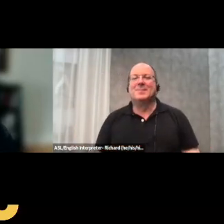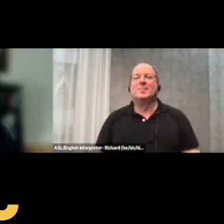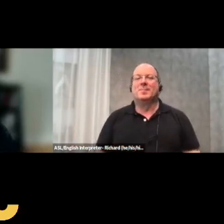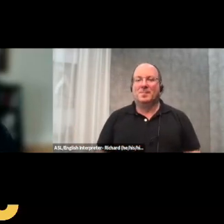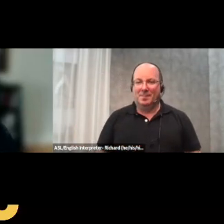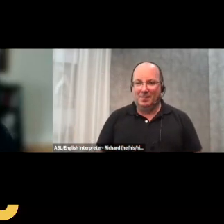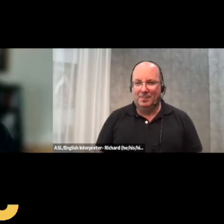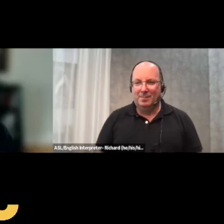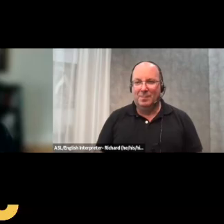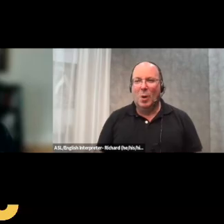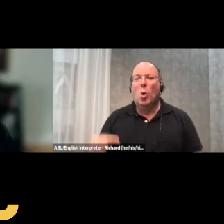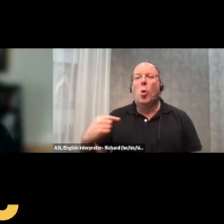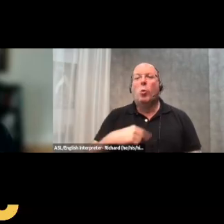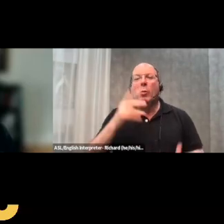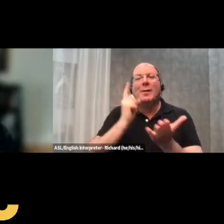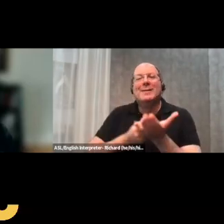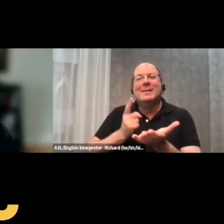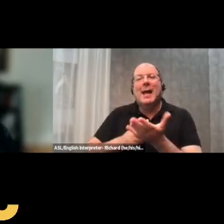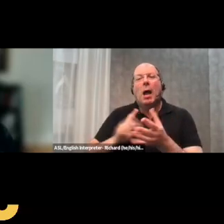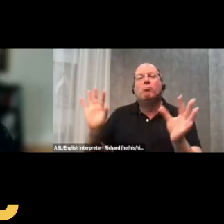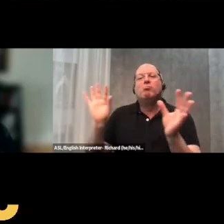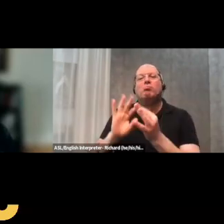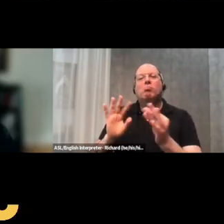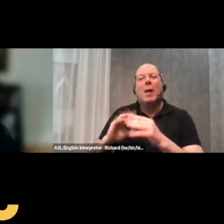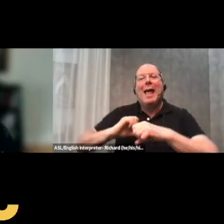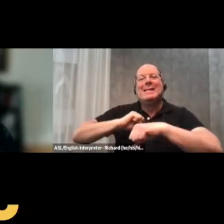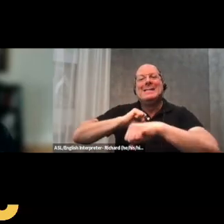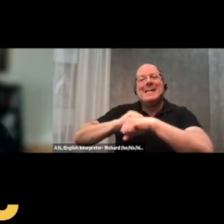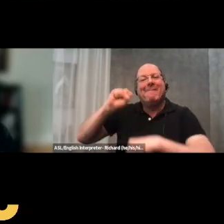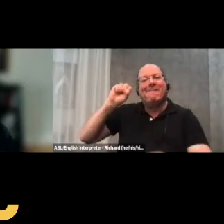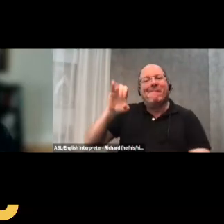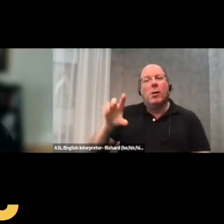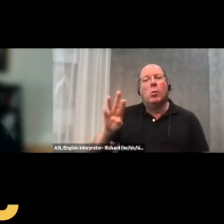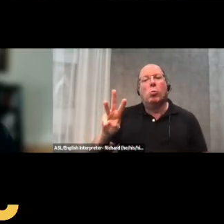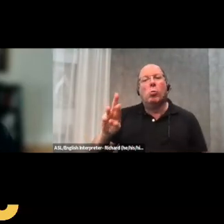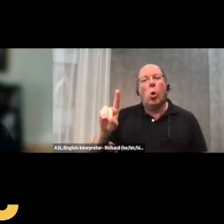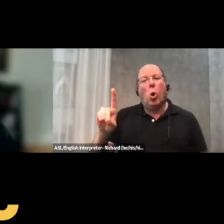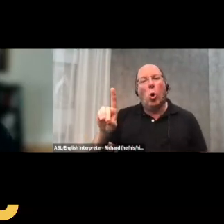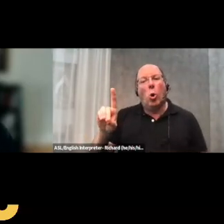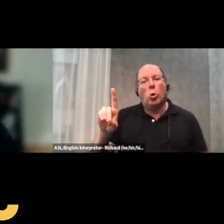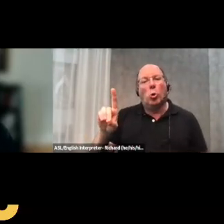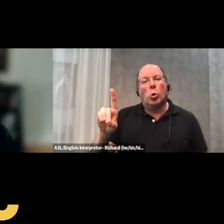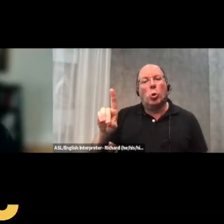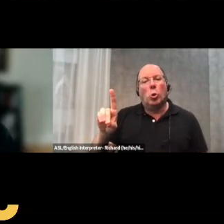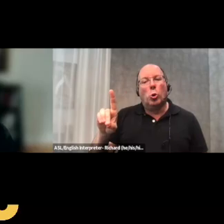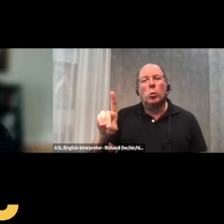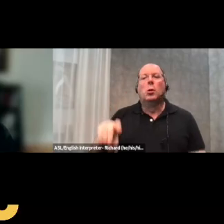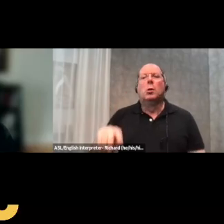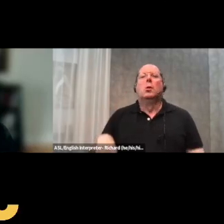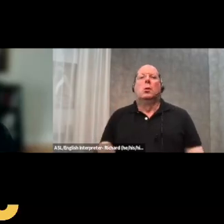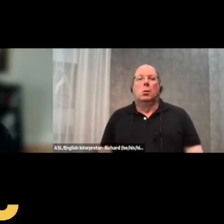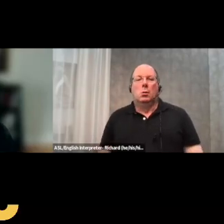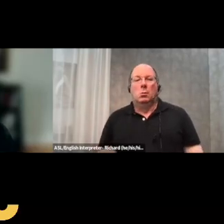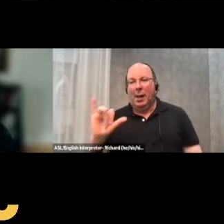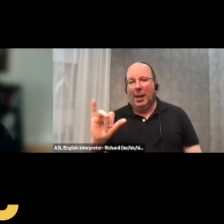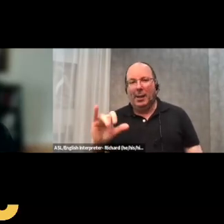So I will talk about that a little bit in safe words. But yeah, no, that's a really good way of signaling your hard and soft no's.